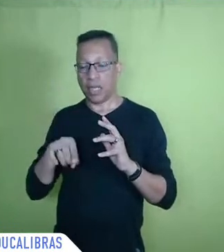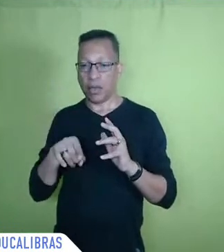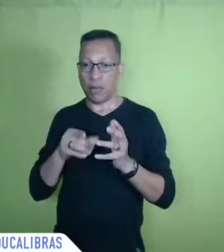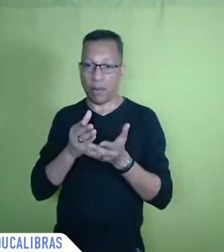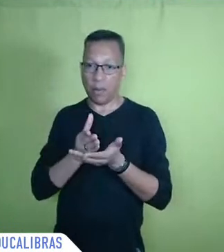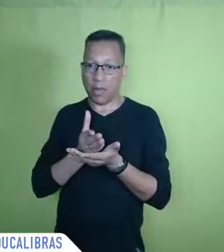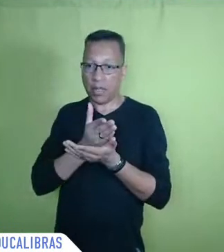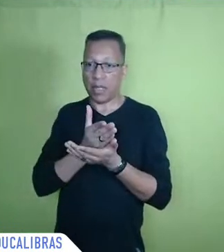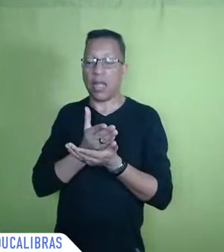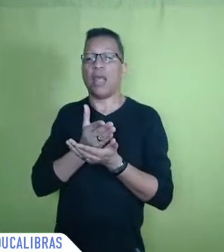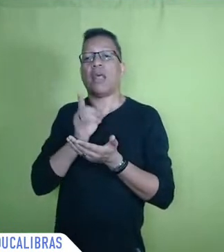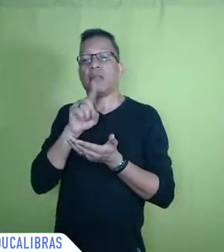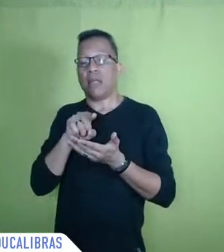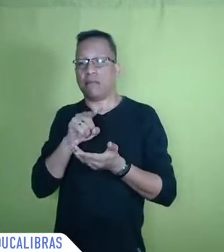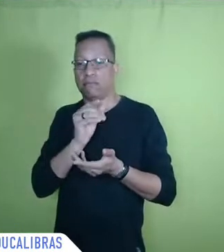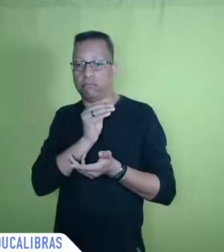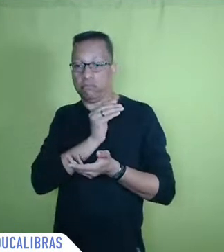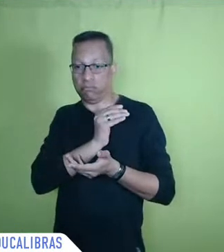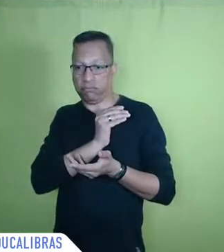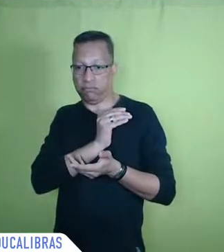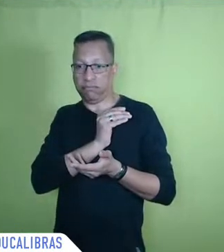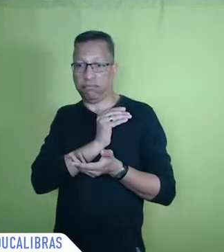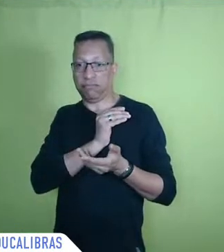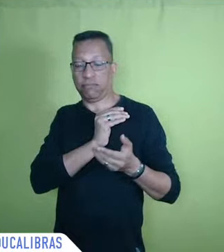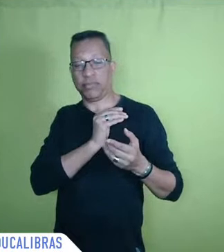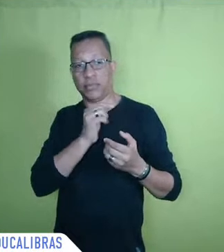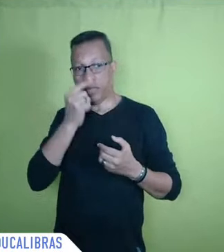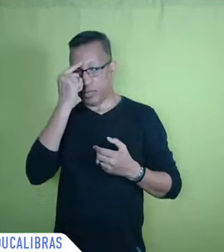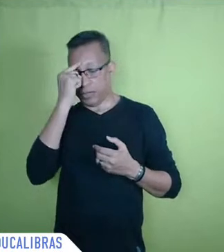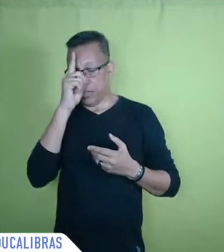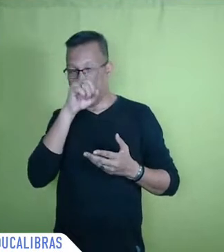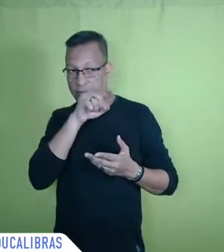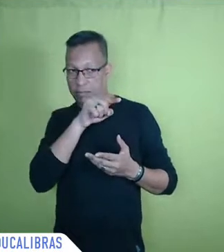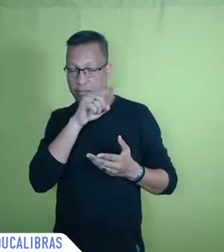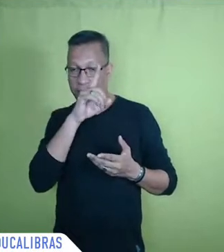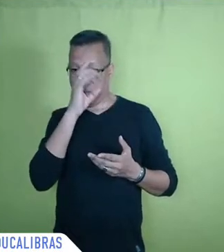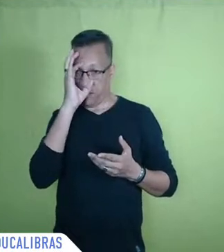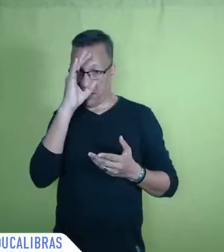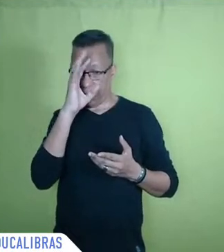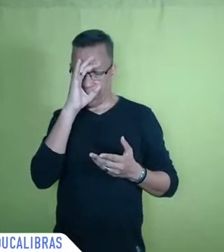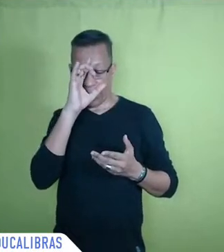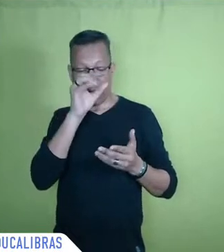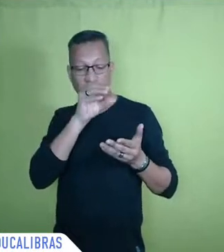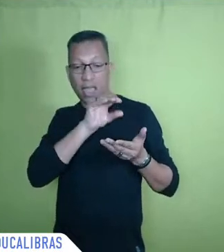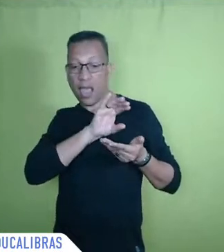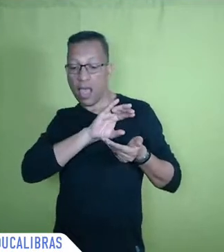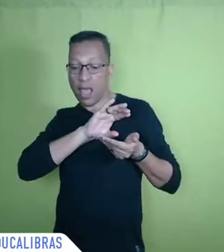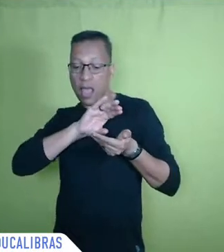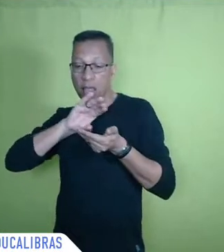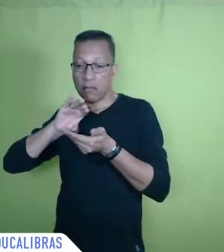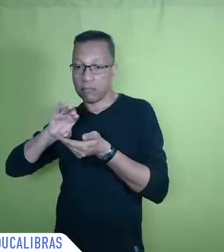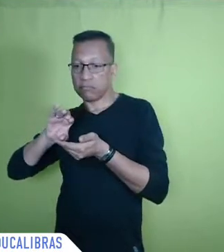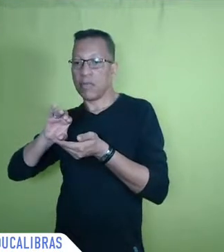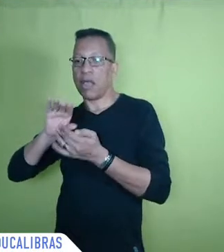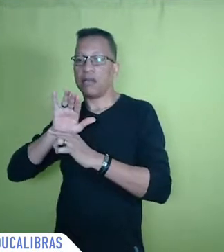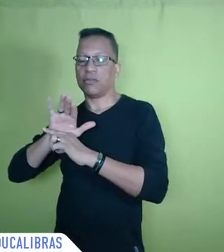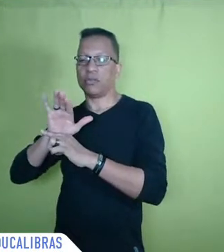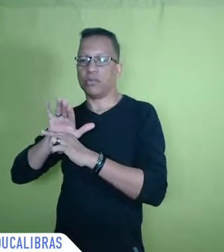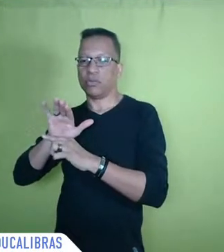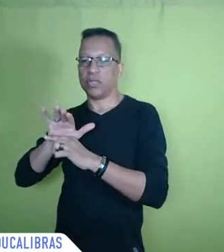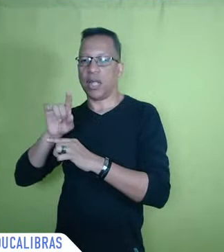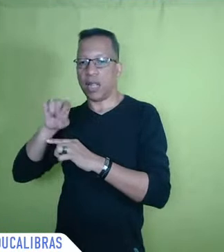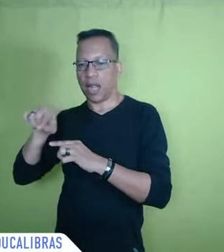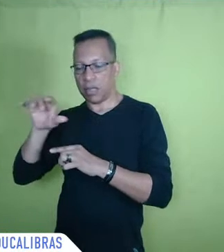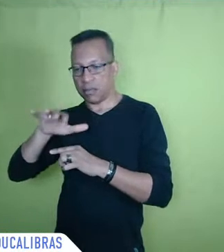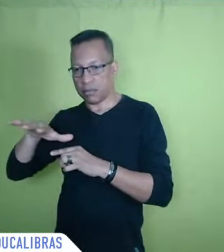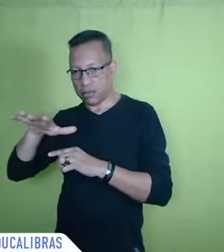we should consider so that part of the elite convinces themselves of the need